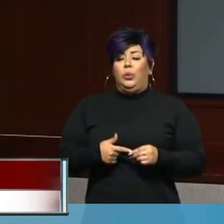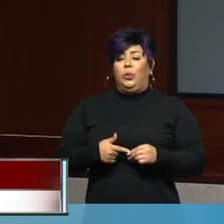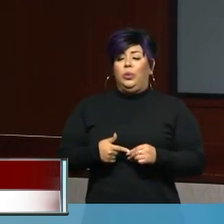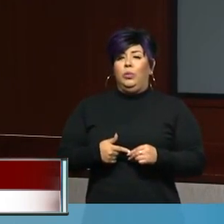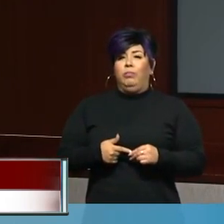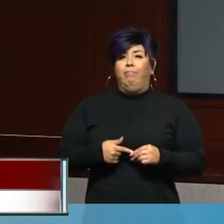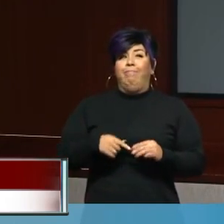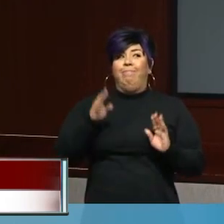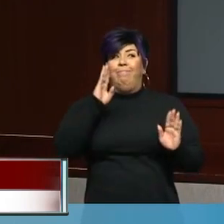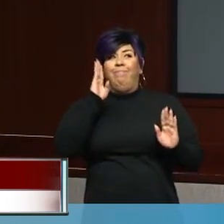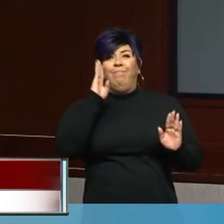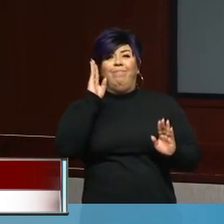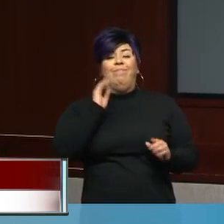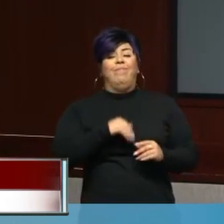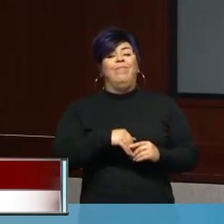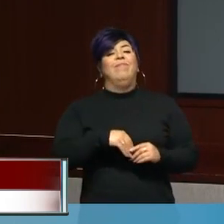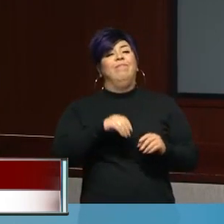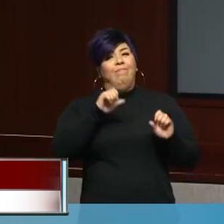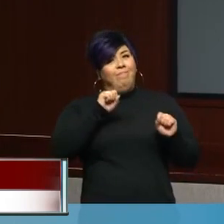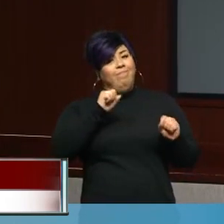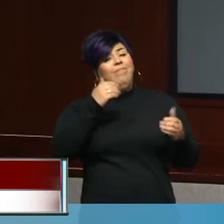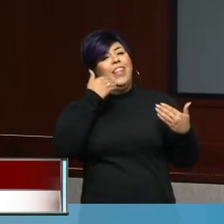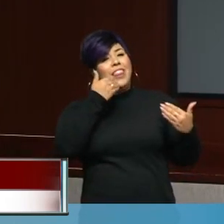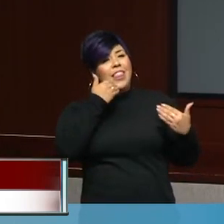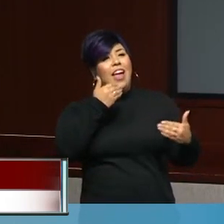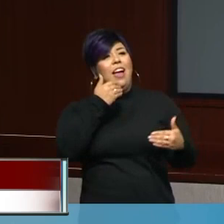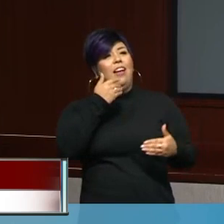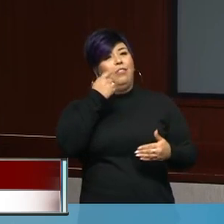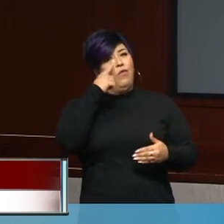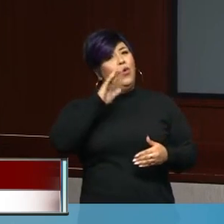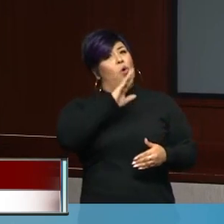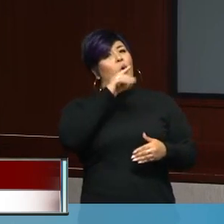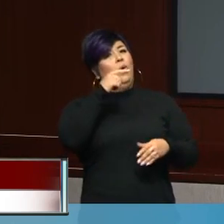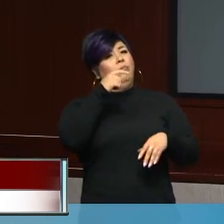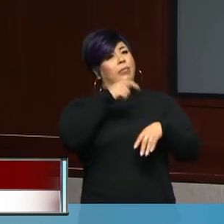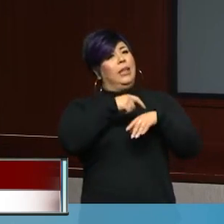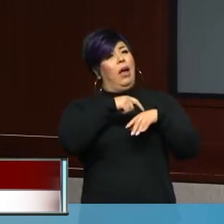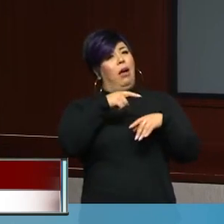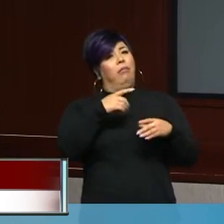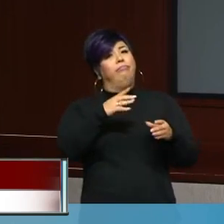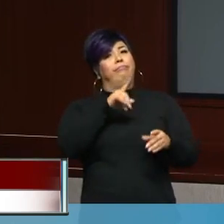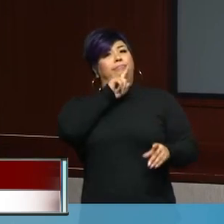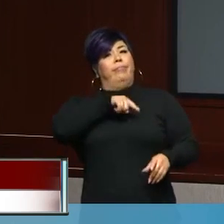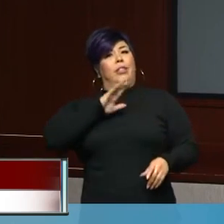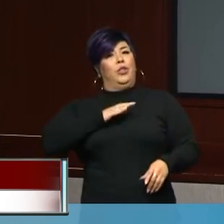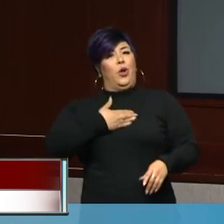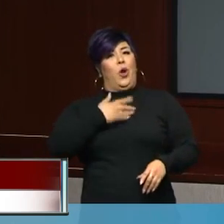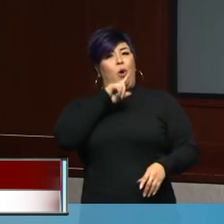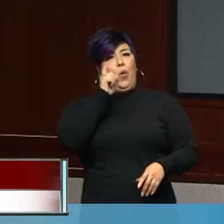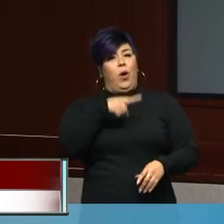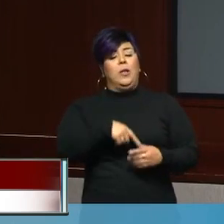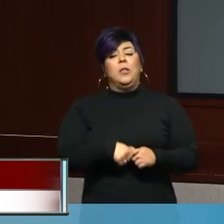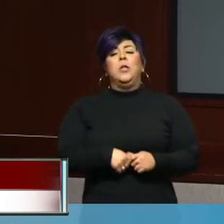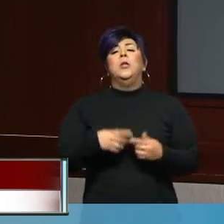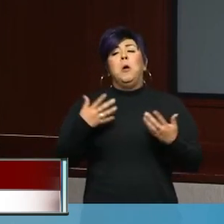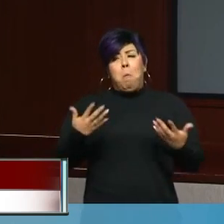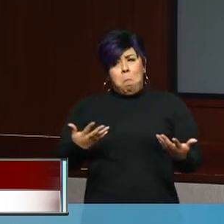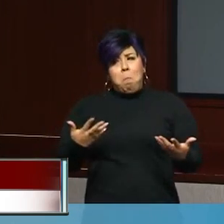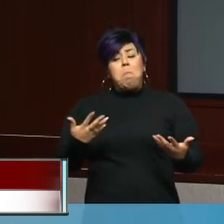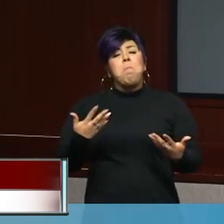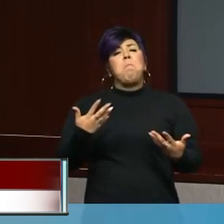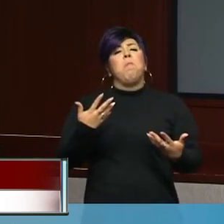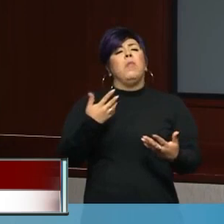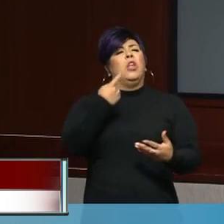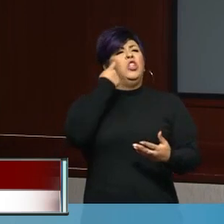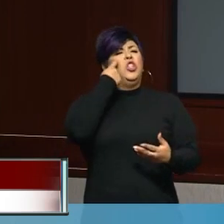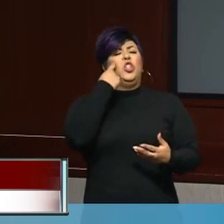Hi guys, yeah, thank you for your time for the question. Kind of just following up with some of the statements